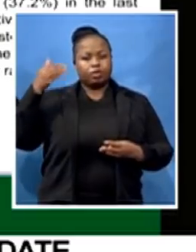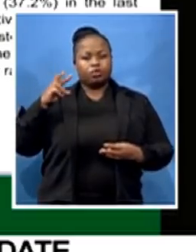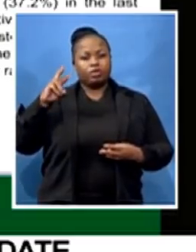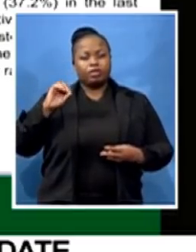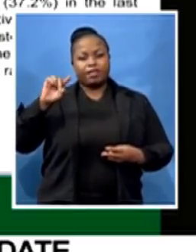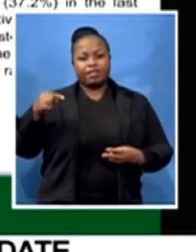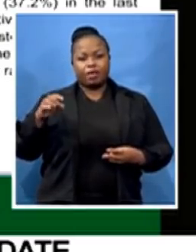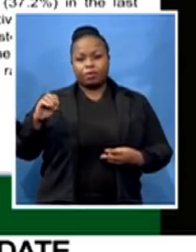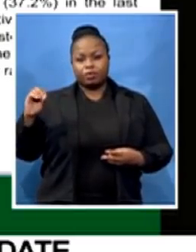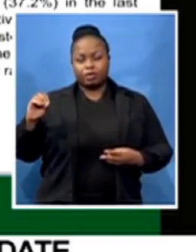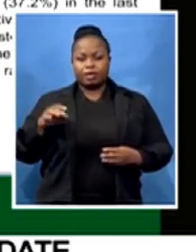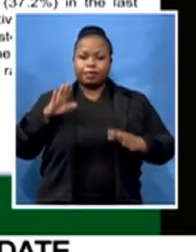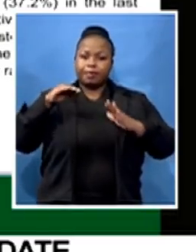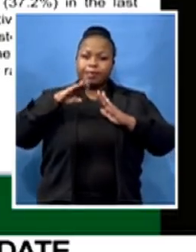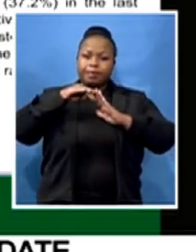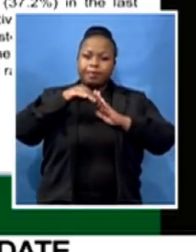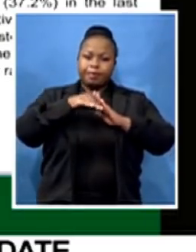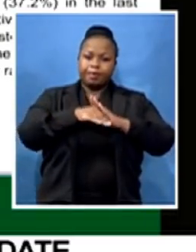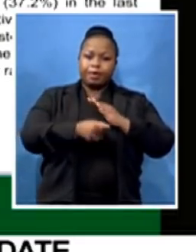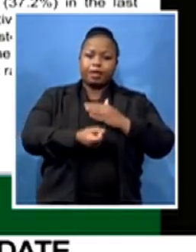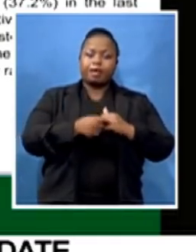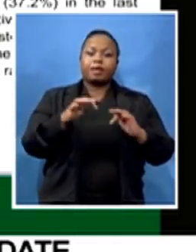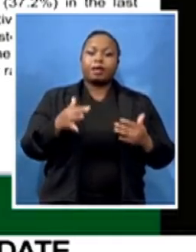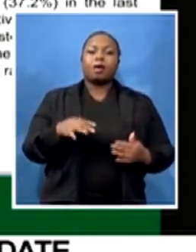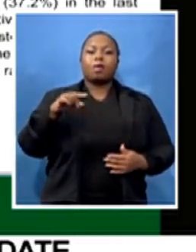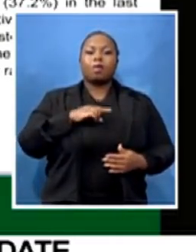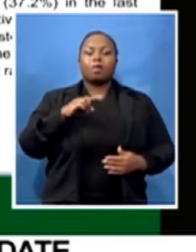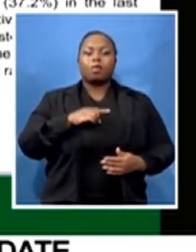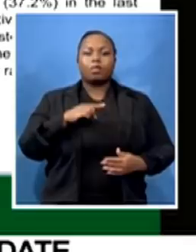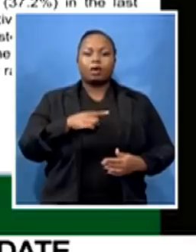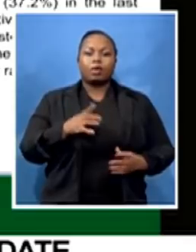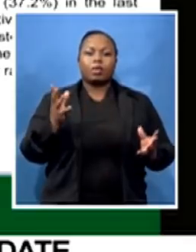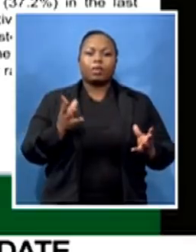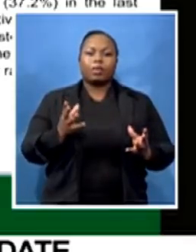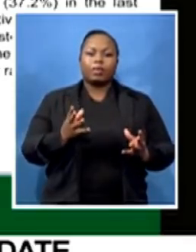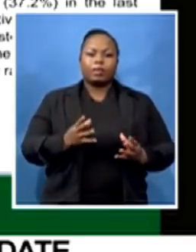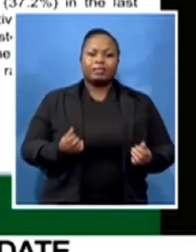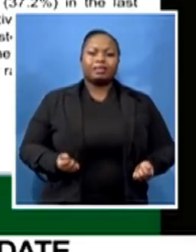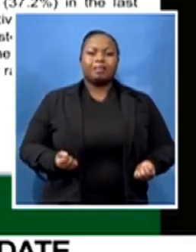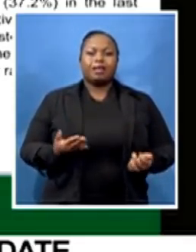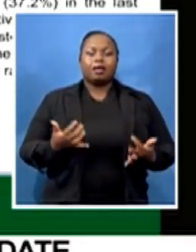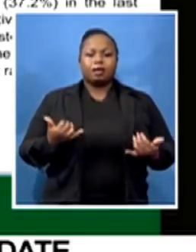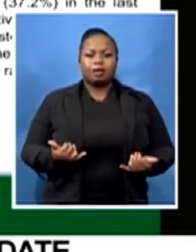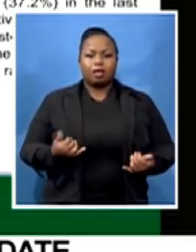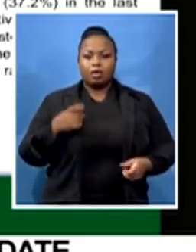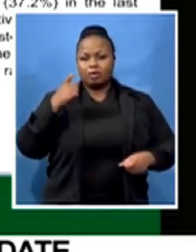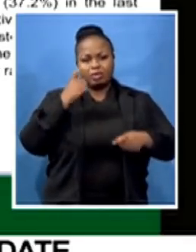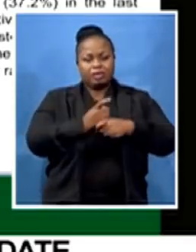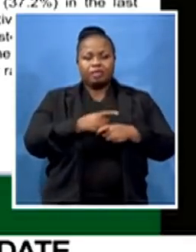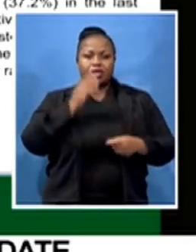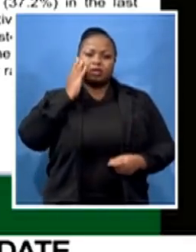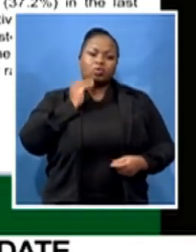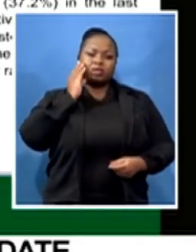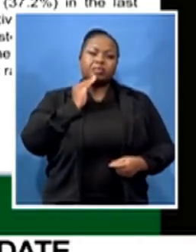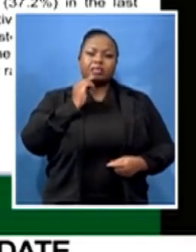by the world shortage of supply. We're now running into a difficulty with various suppliers not